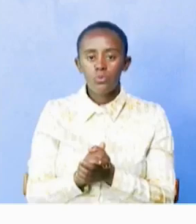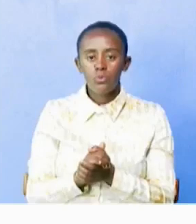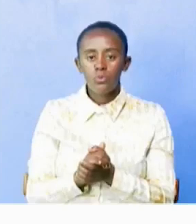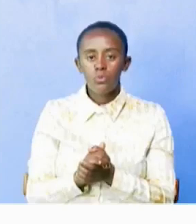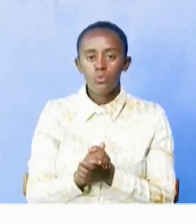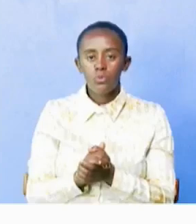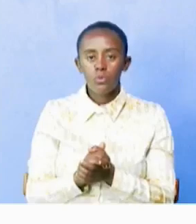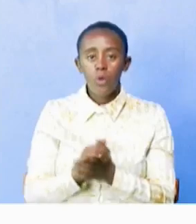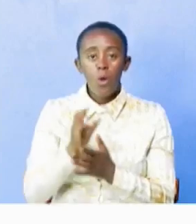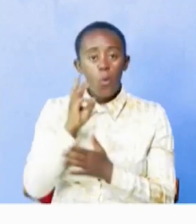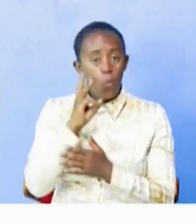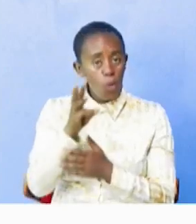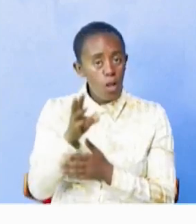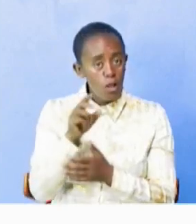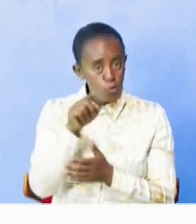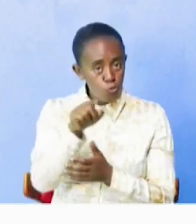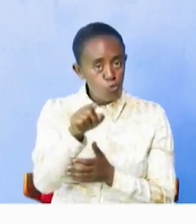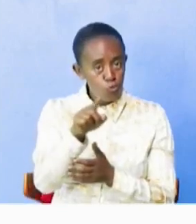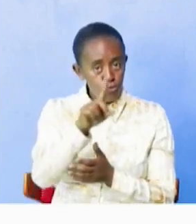Will you?